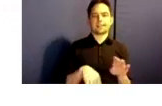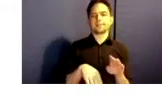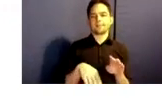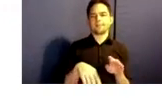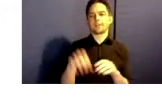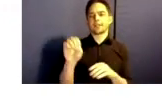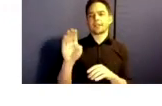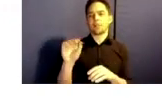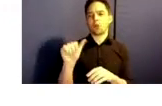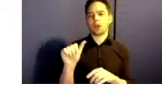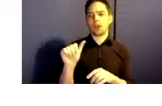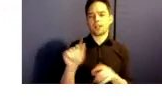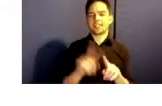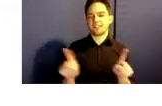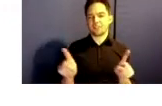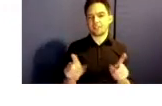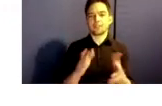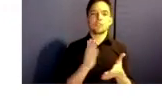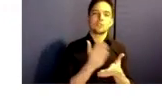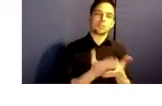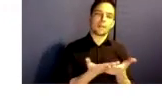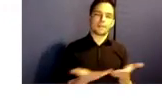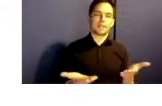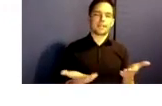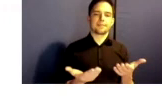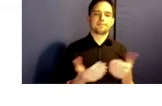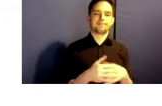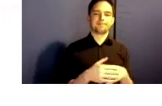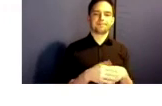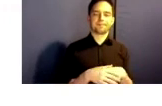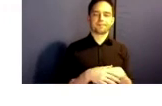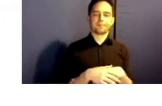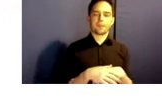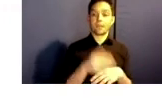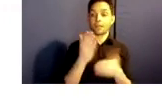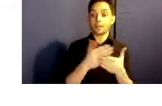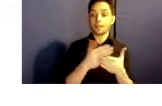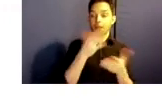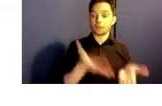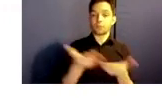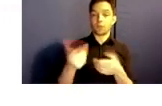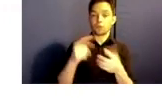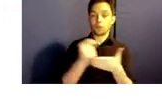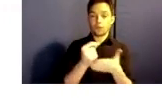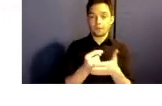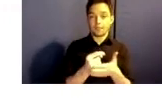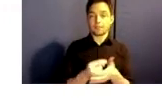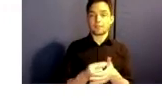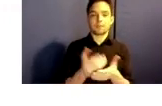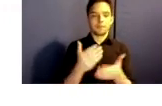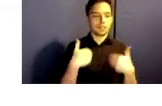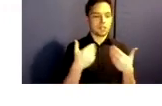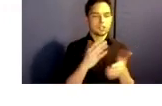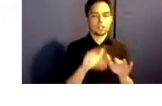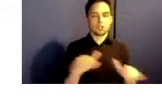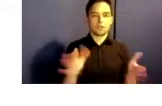Ebola. So some of the things we've observed is there's some mothers who've had to be taken to treatment centers who had to go with their young children because there was nowhere